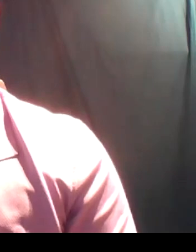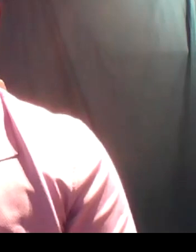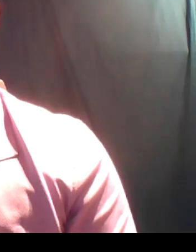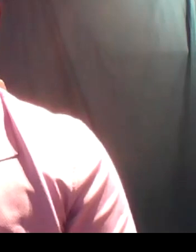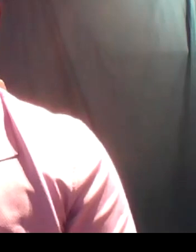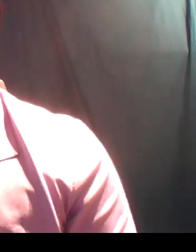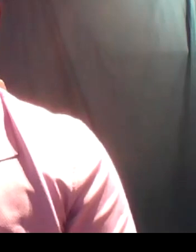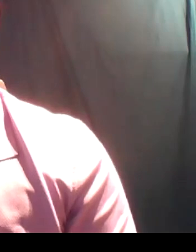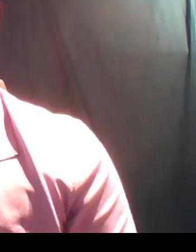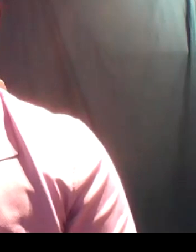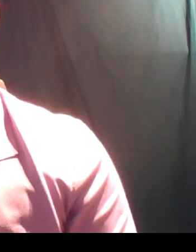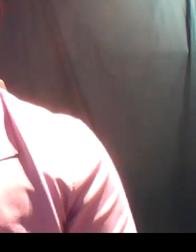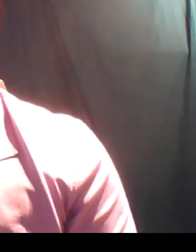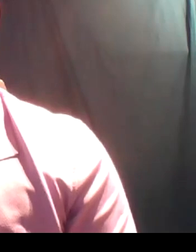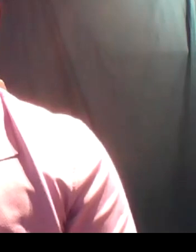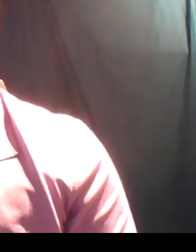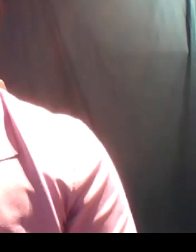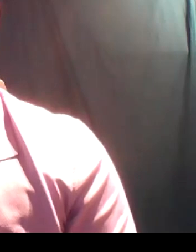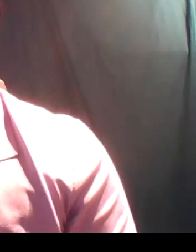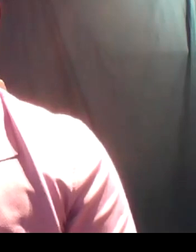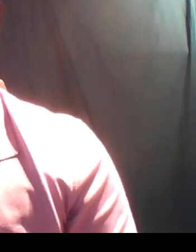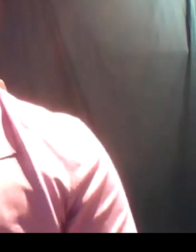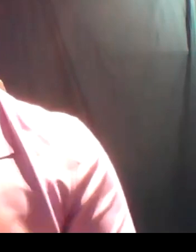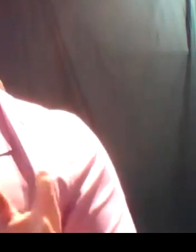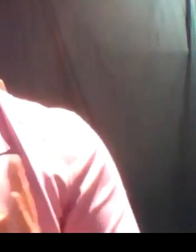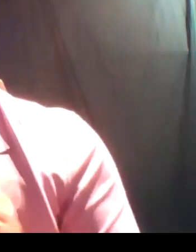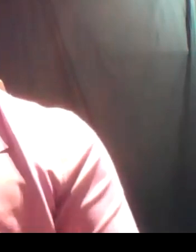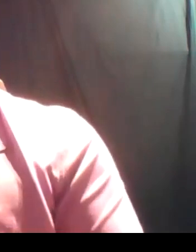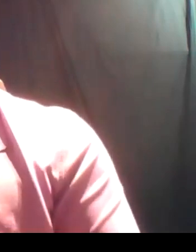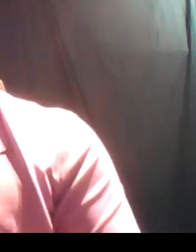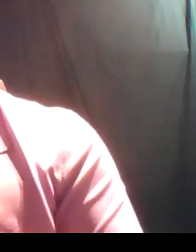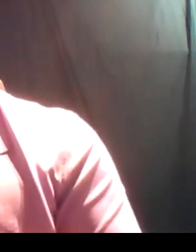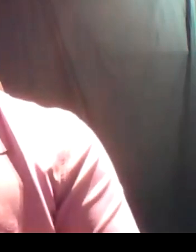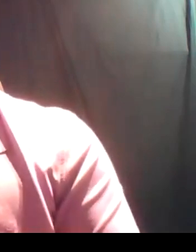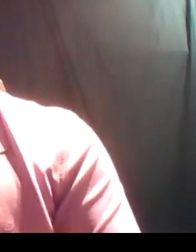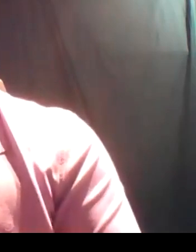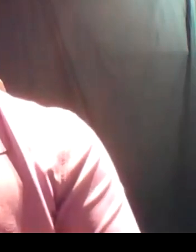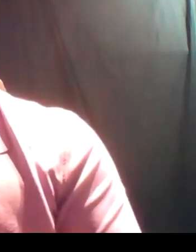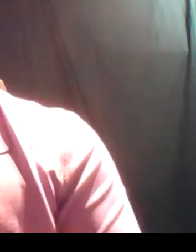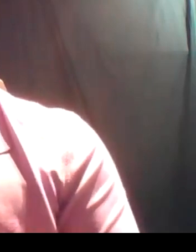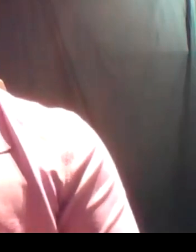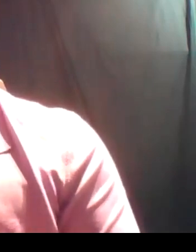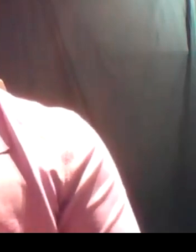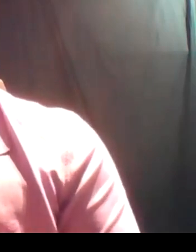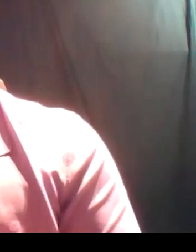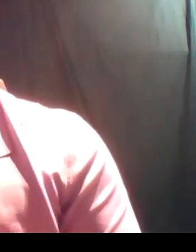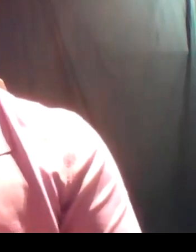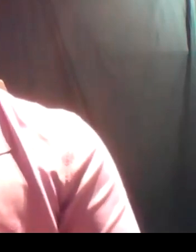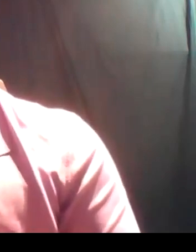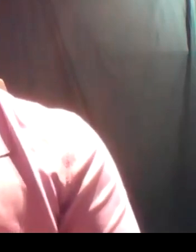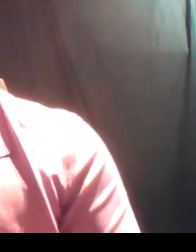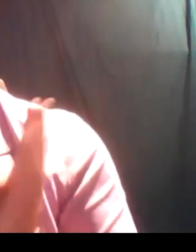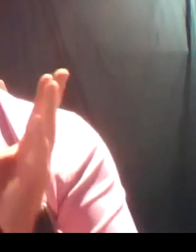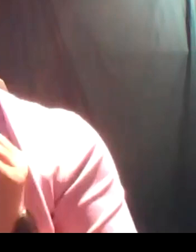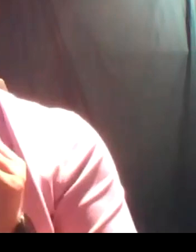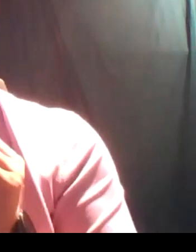There you go. There we go. Okay. Hi, good morning, everybody. This has been a really interesting meeting.